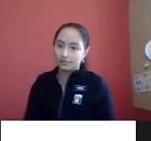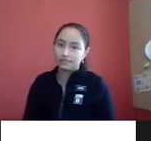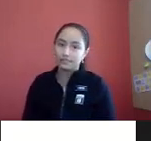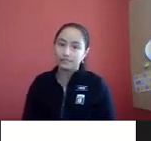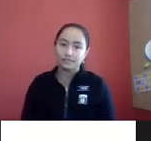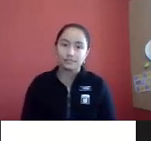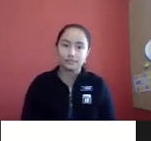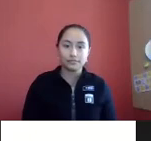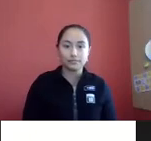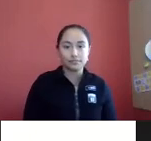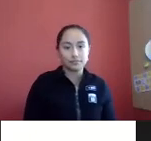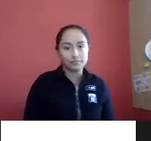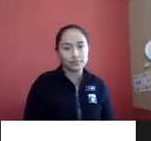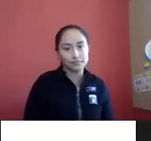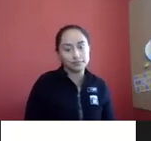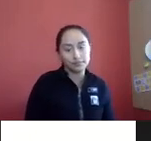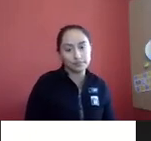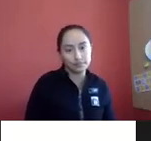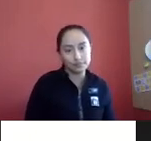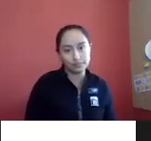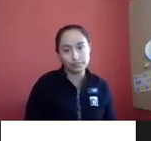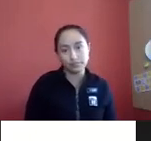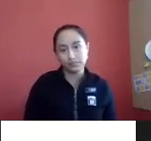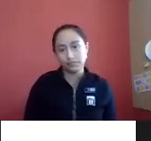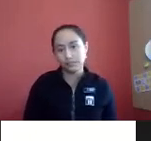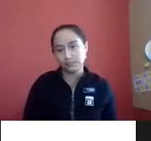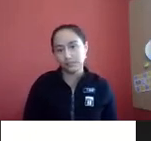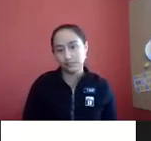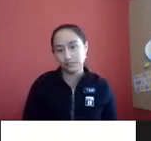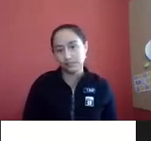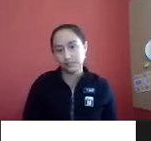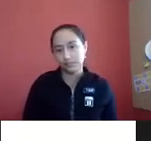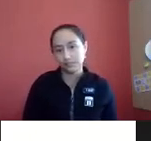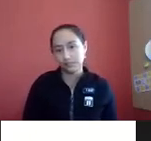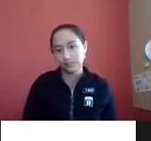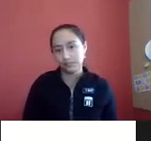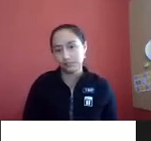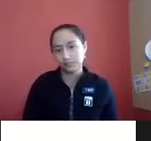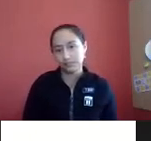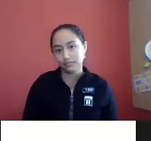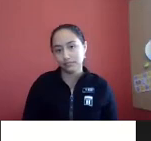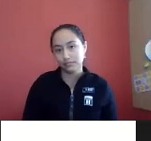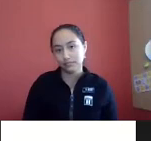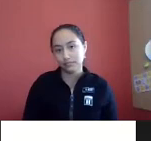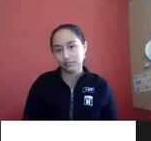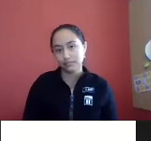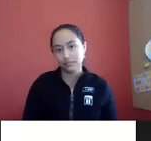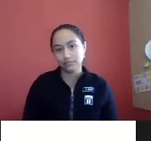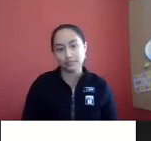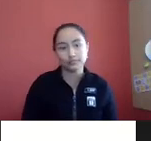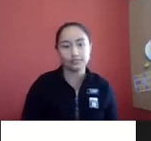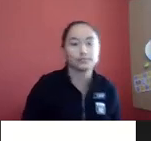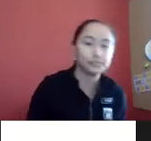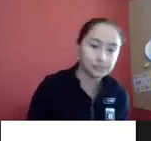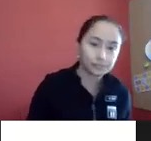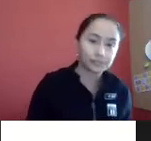another example of what a poster should look like. In this case, please confirm